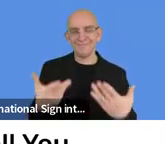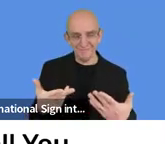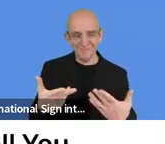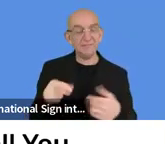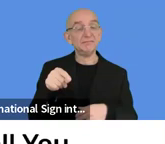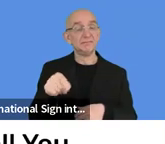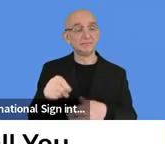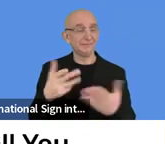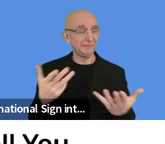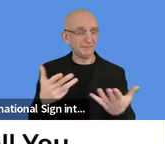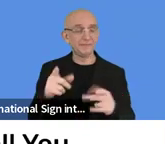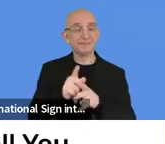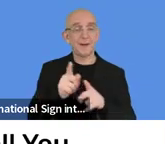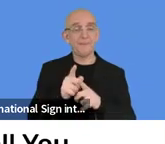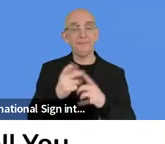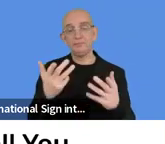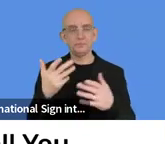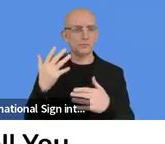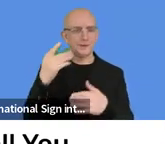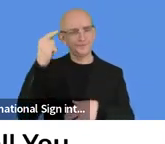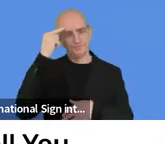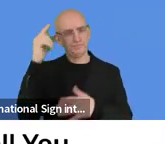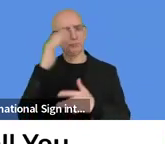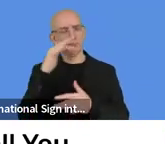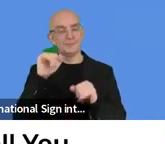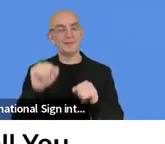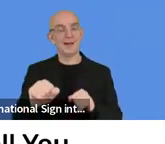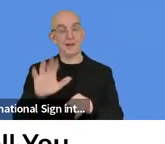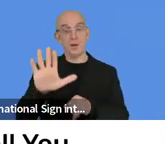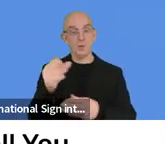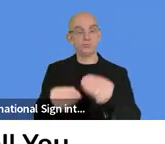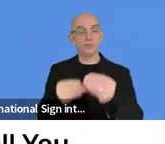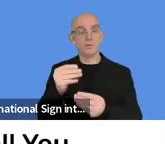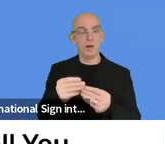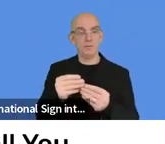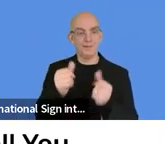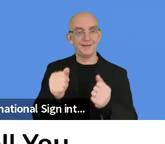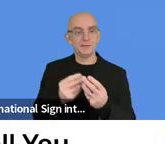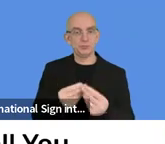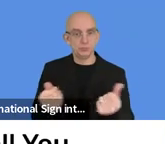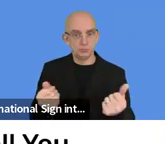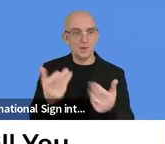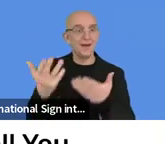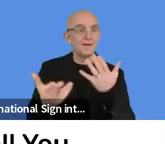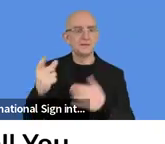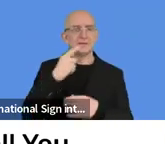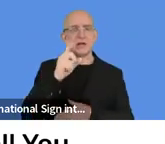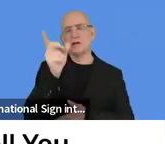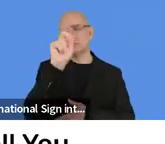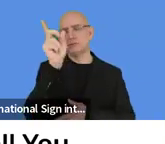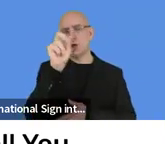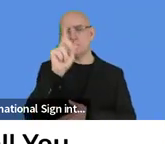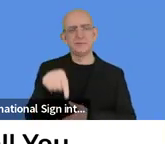oh, actually, no, I don't think that would work either. Those objections are opportunities for you